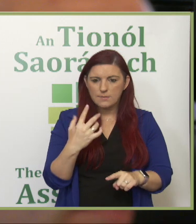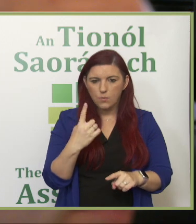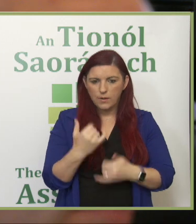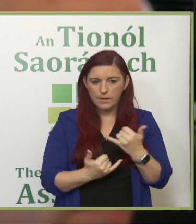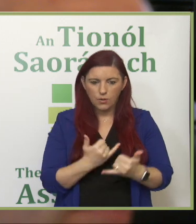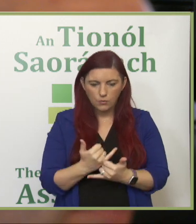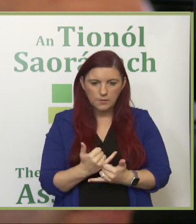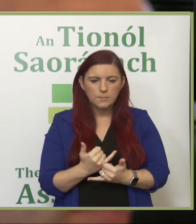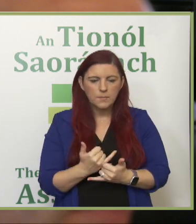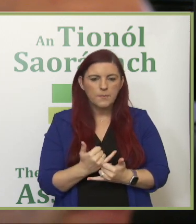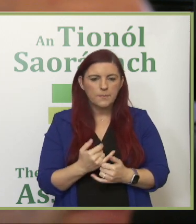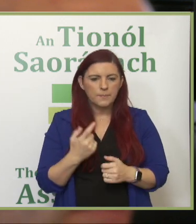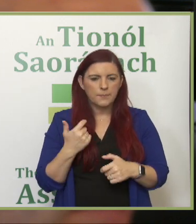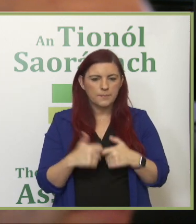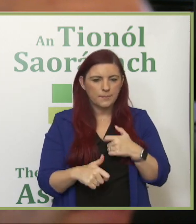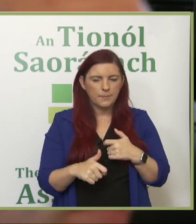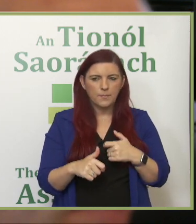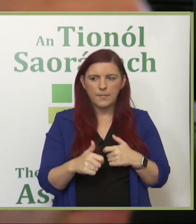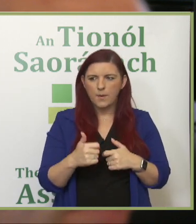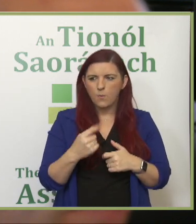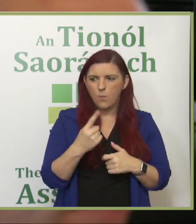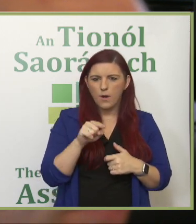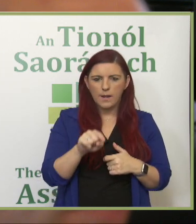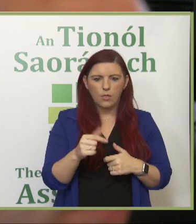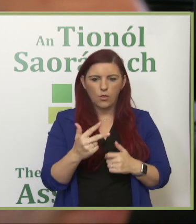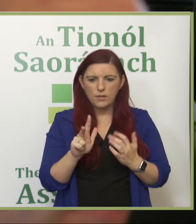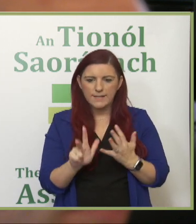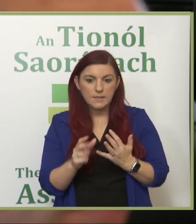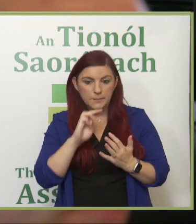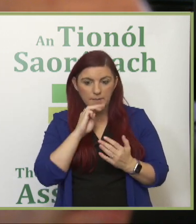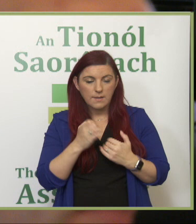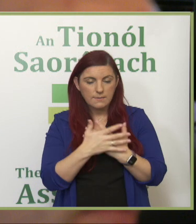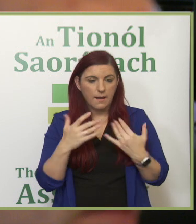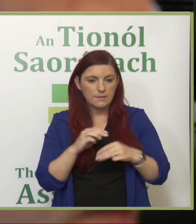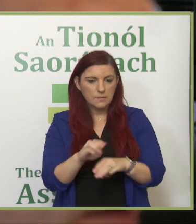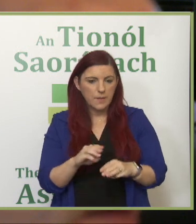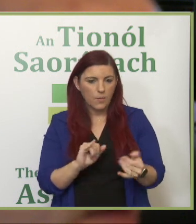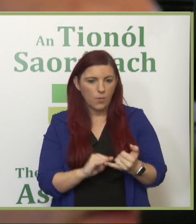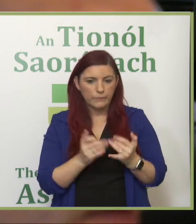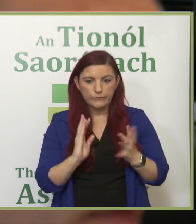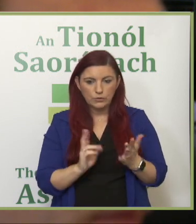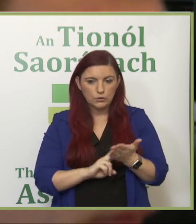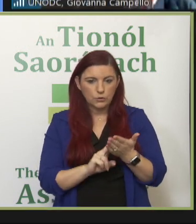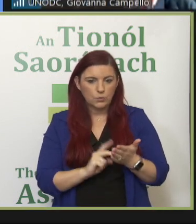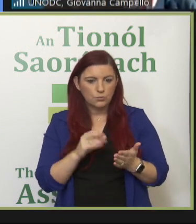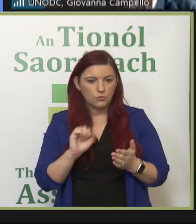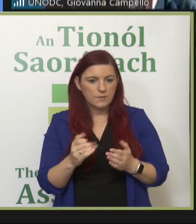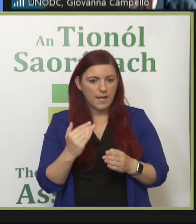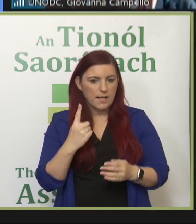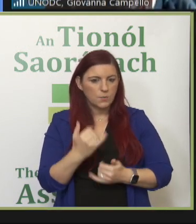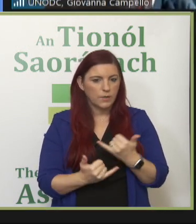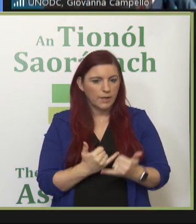concerned about is the 38 million of people that with drug use disorders and therefore that